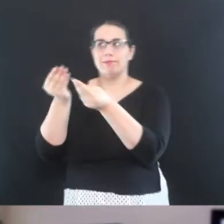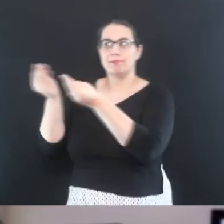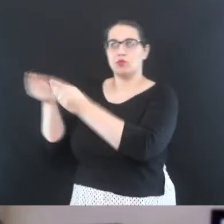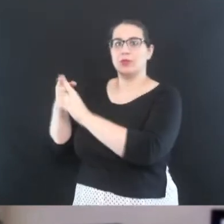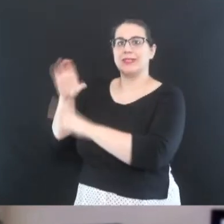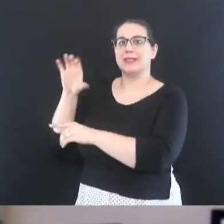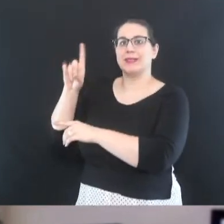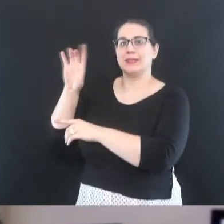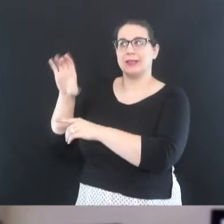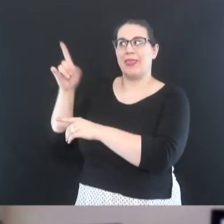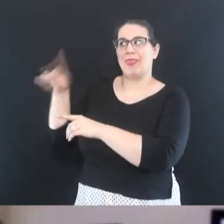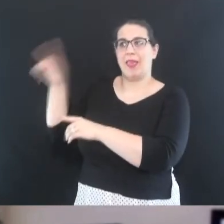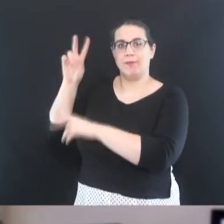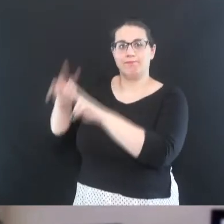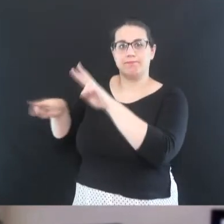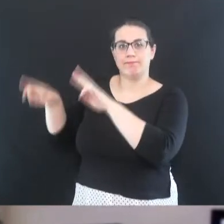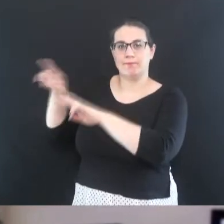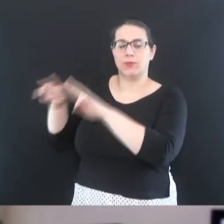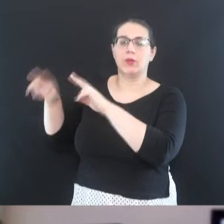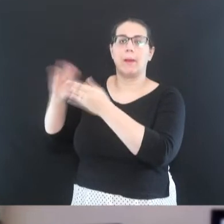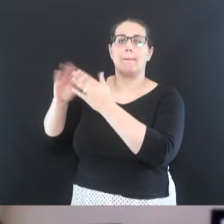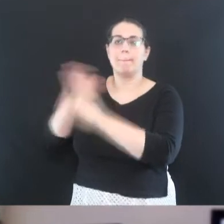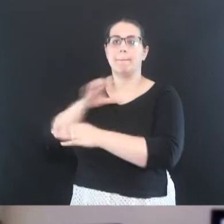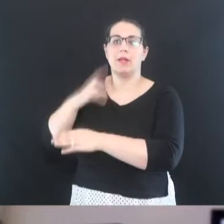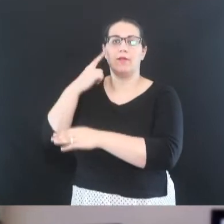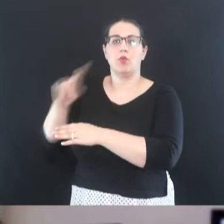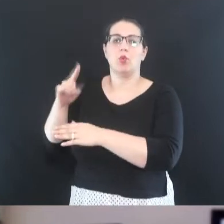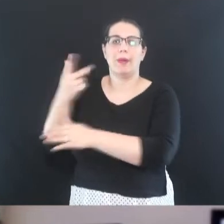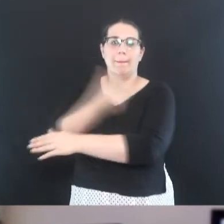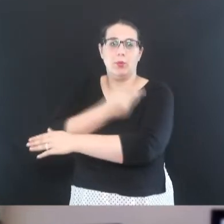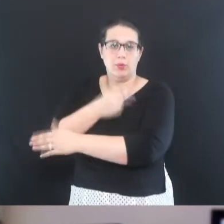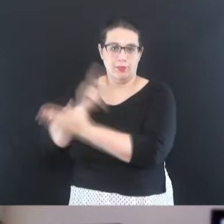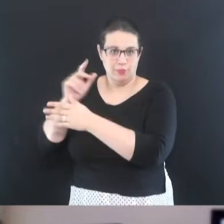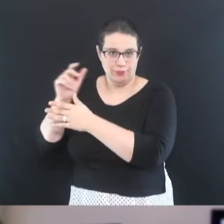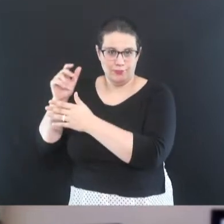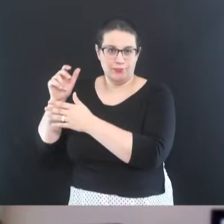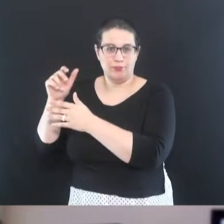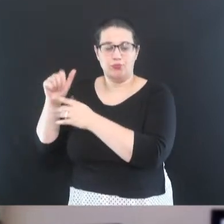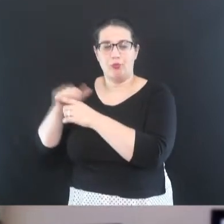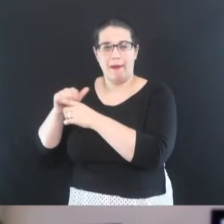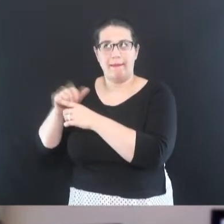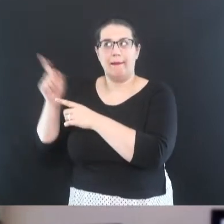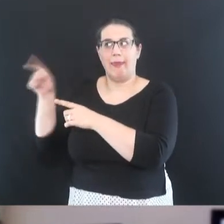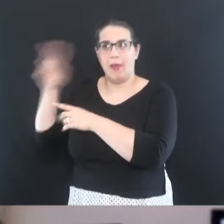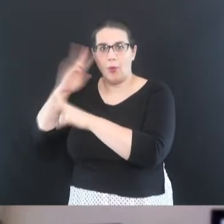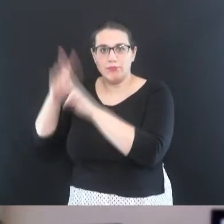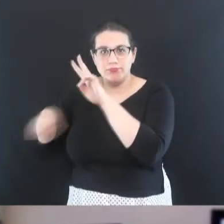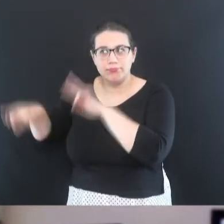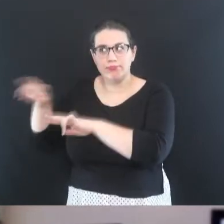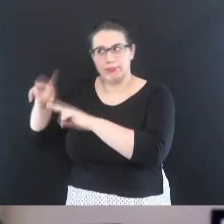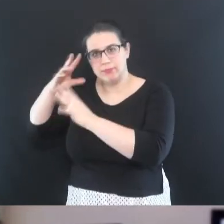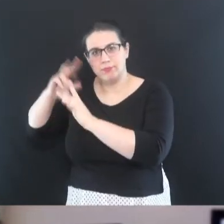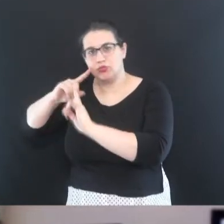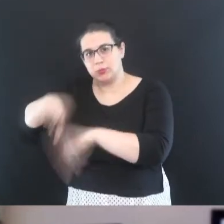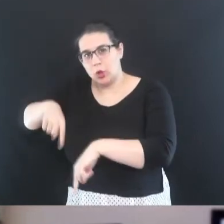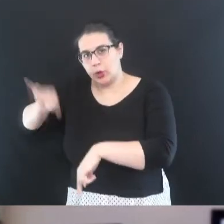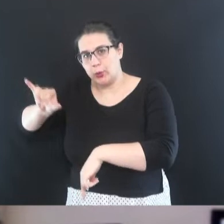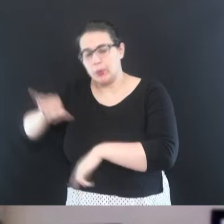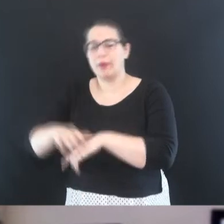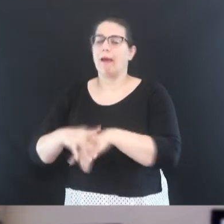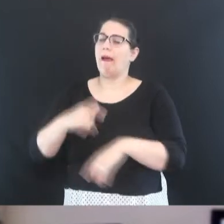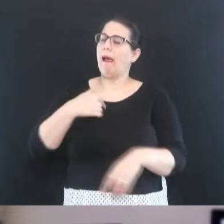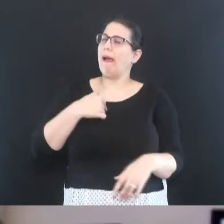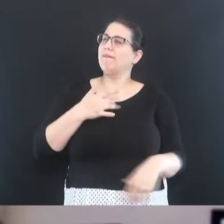Advisory Committee on Immunization Practices will respond. And from what it sounds like, my guess would